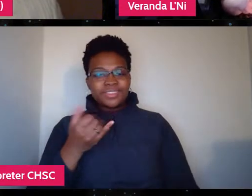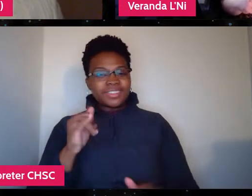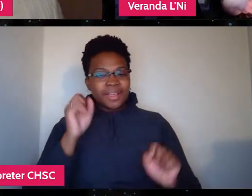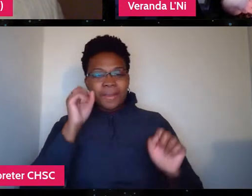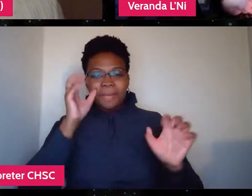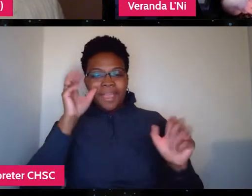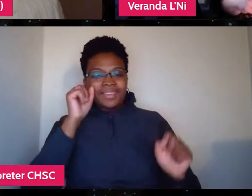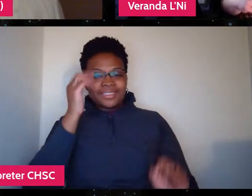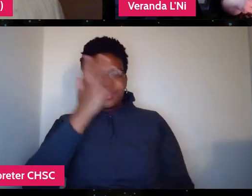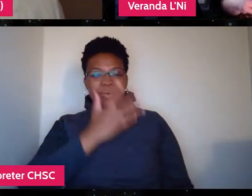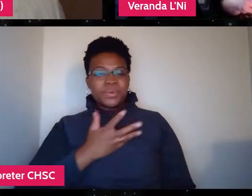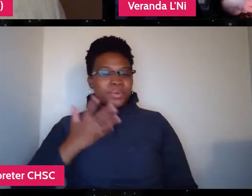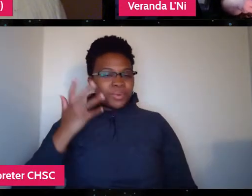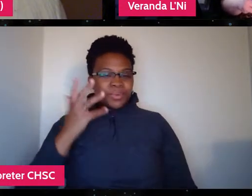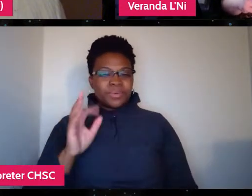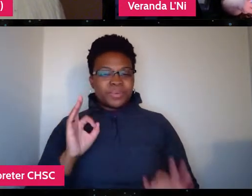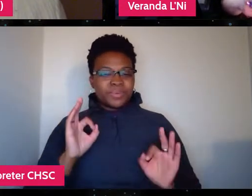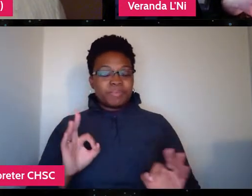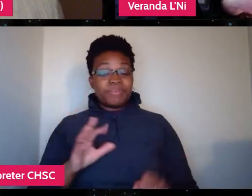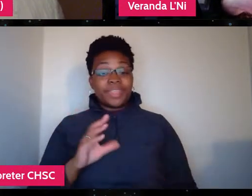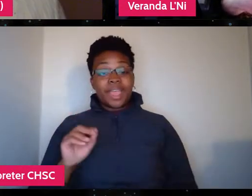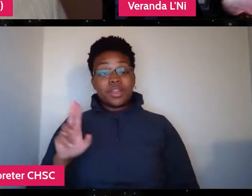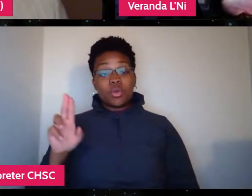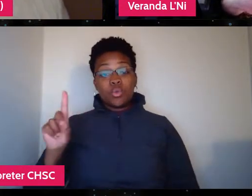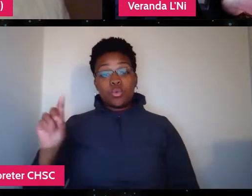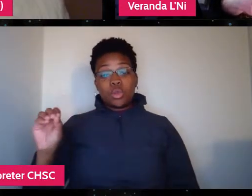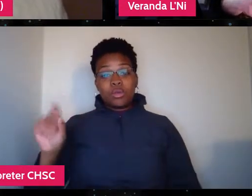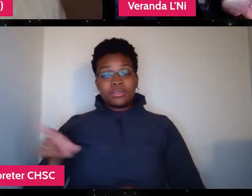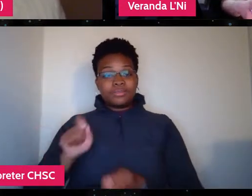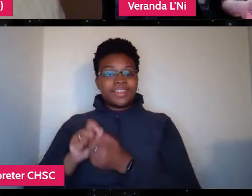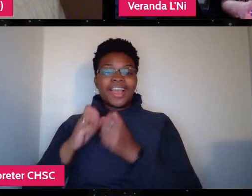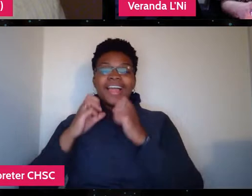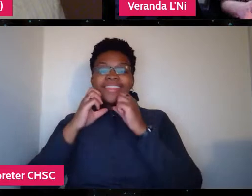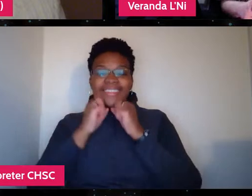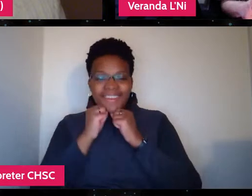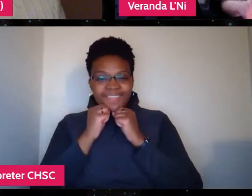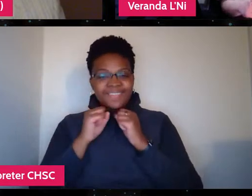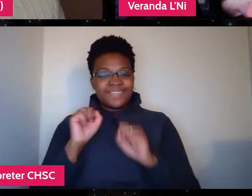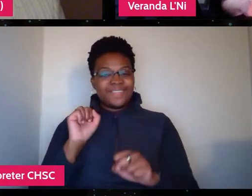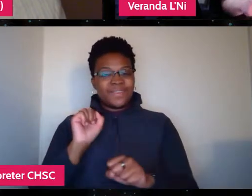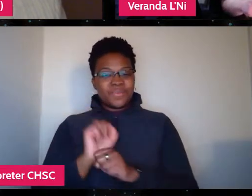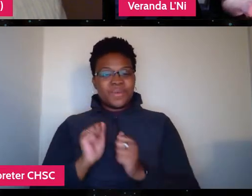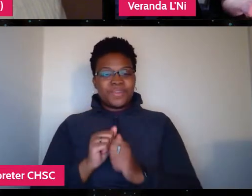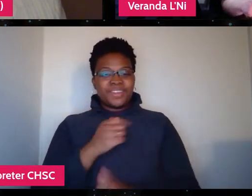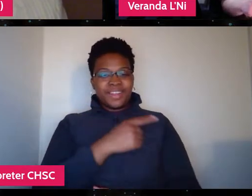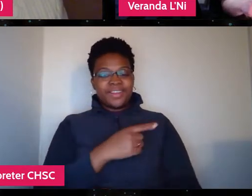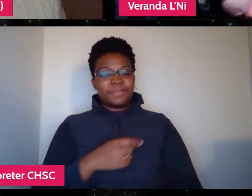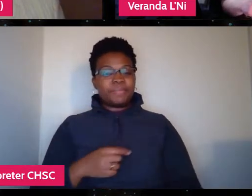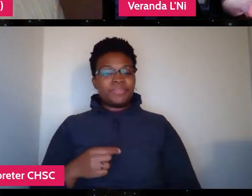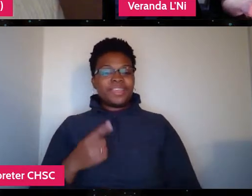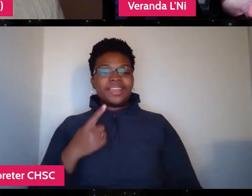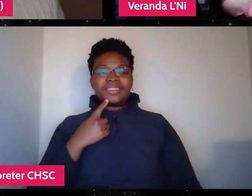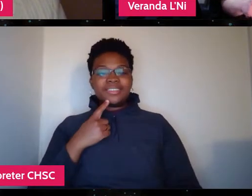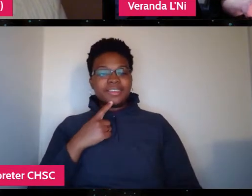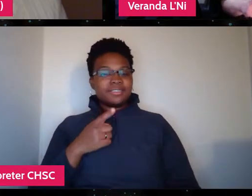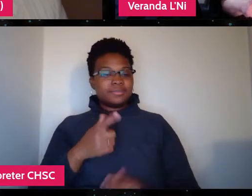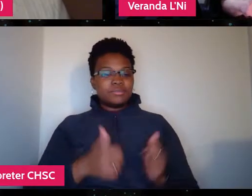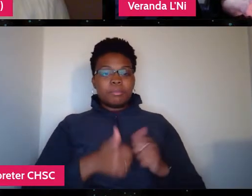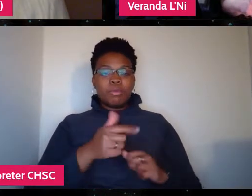amazing. And Udo in particular loved working with her. Like, he says that she was one of the most